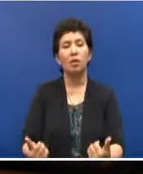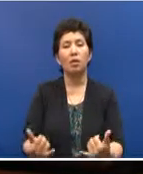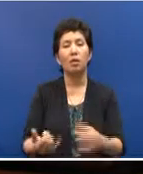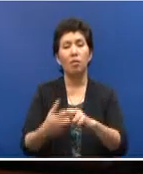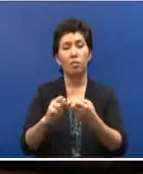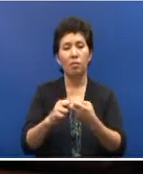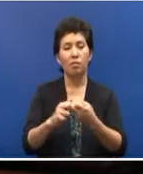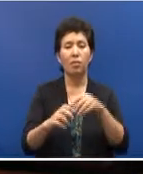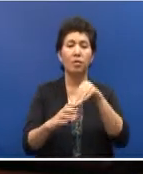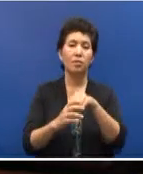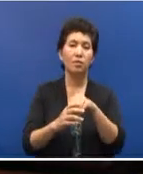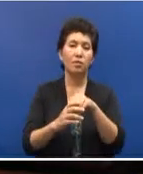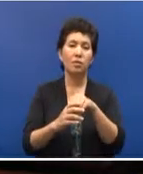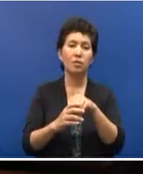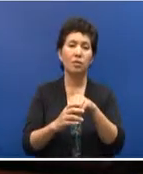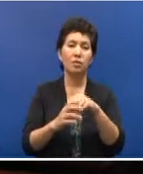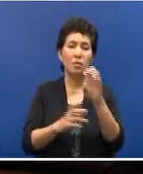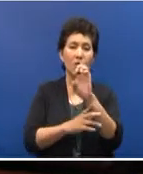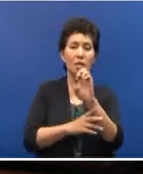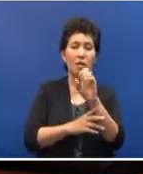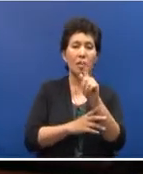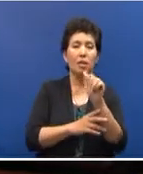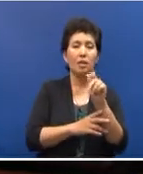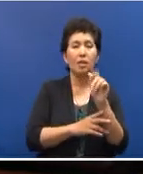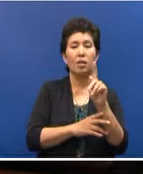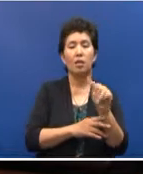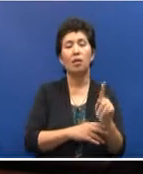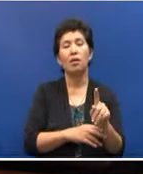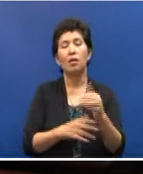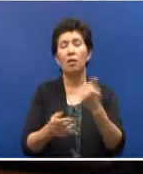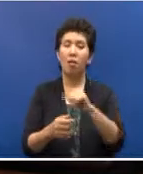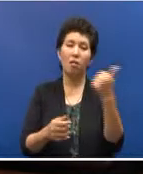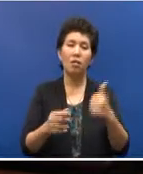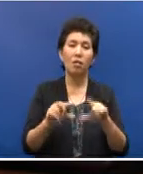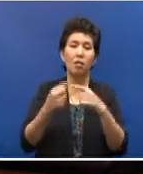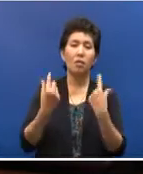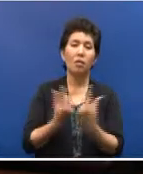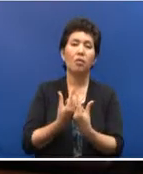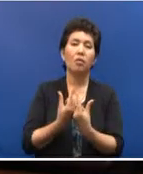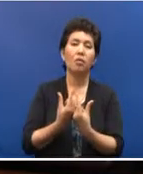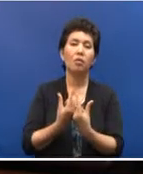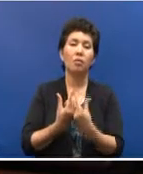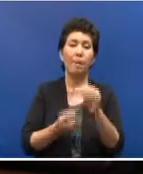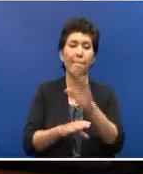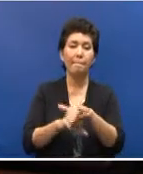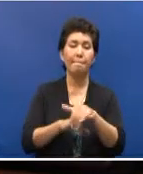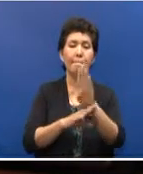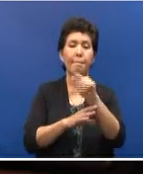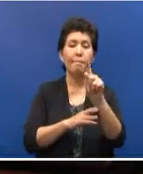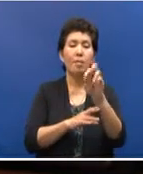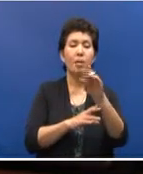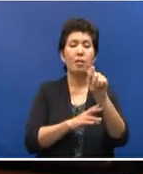European state, okay, has been happening for millennia. Okay, with other groups such as British